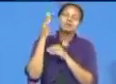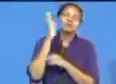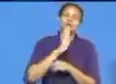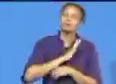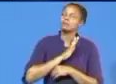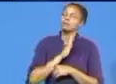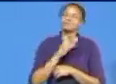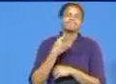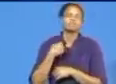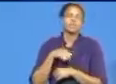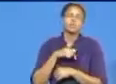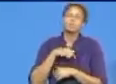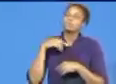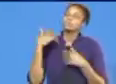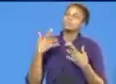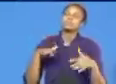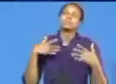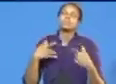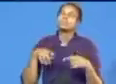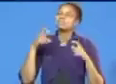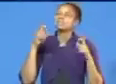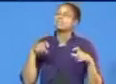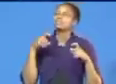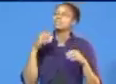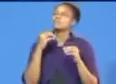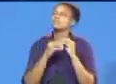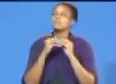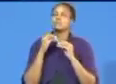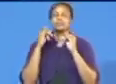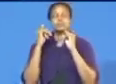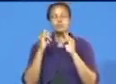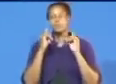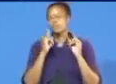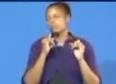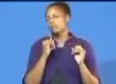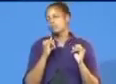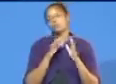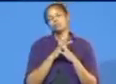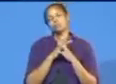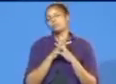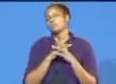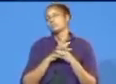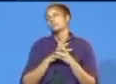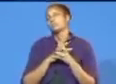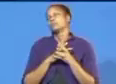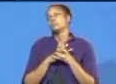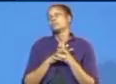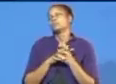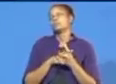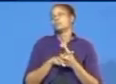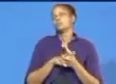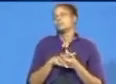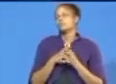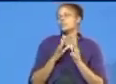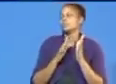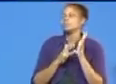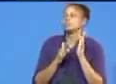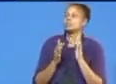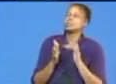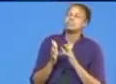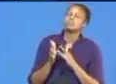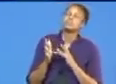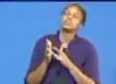We need fixing as individuals, because you come to us in each of